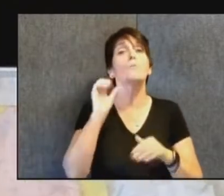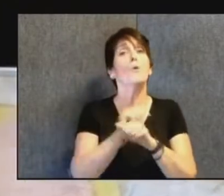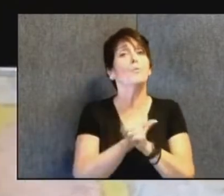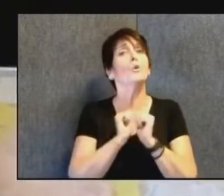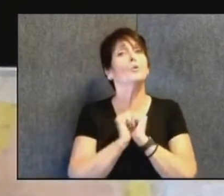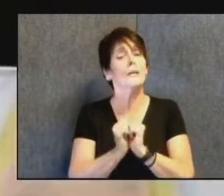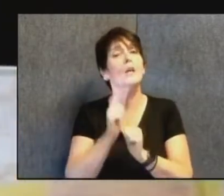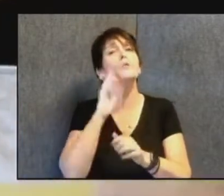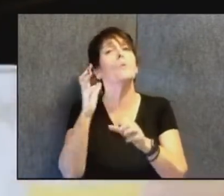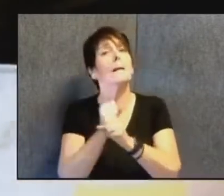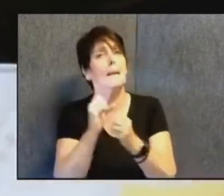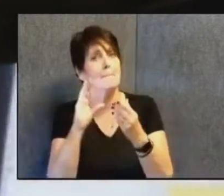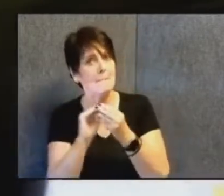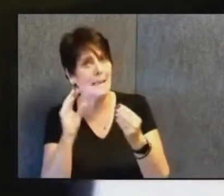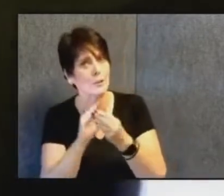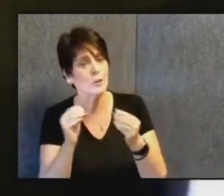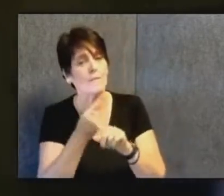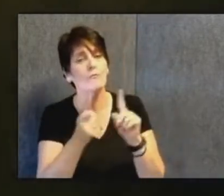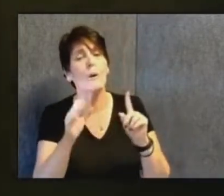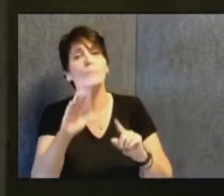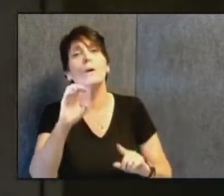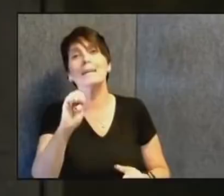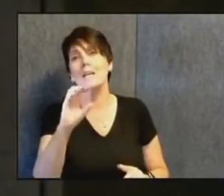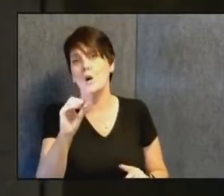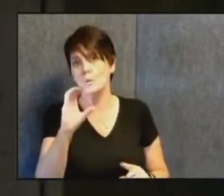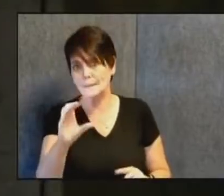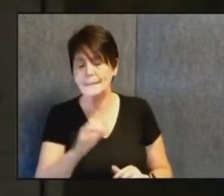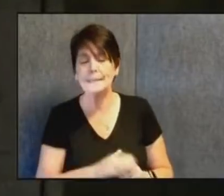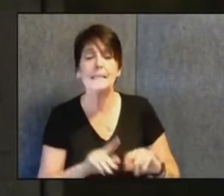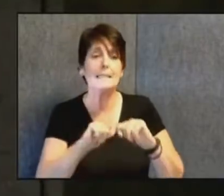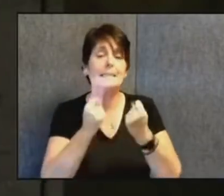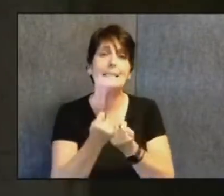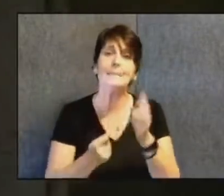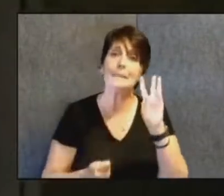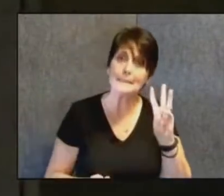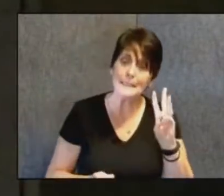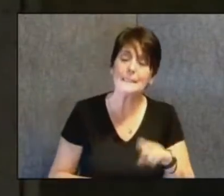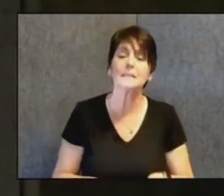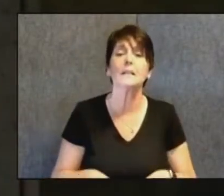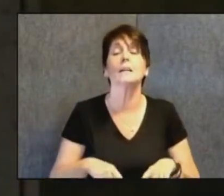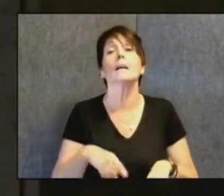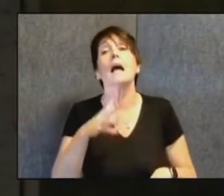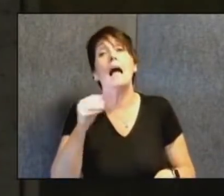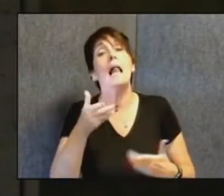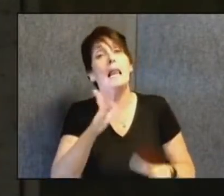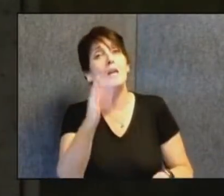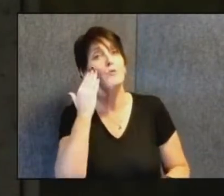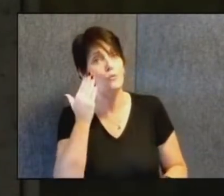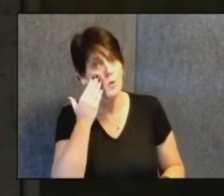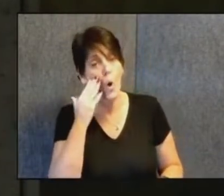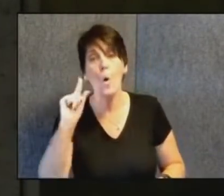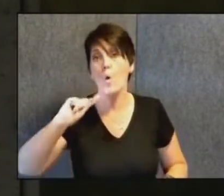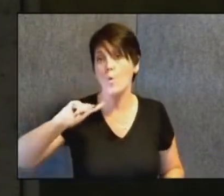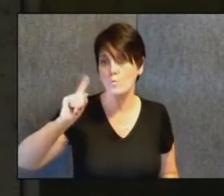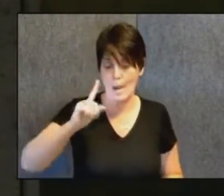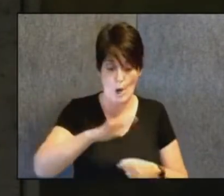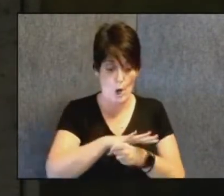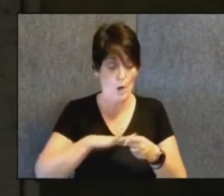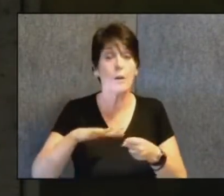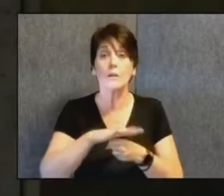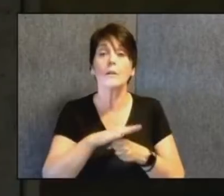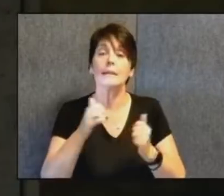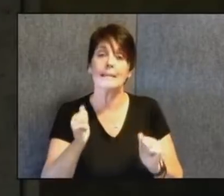together. You'll get messaging coming out from the EOC, Team 6's PIO, etc., letting you know what areas are